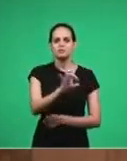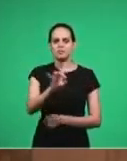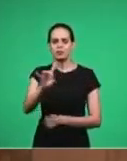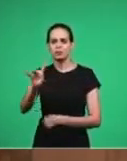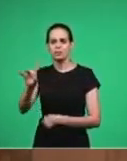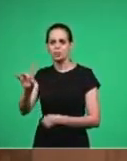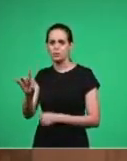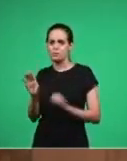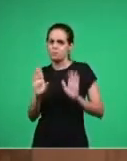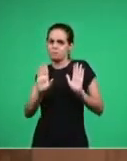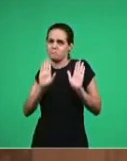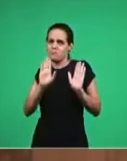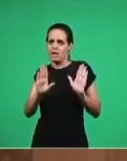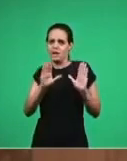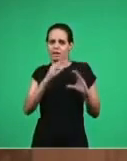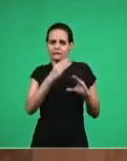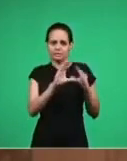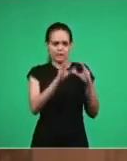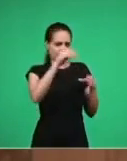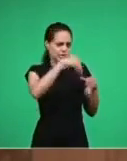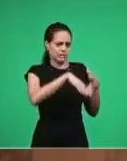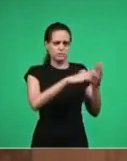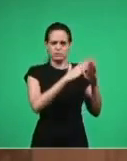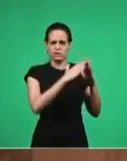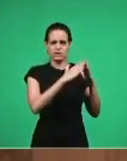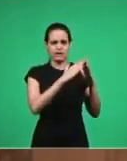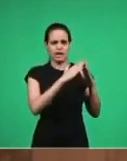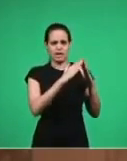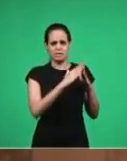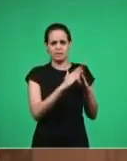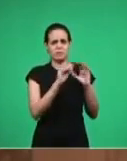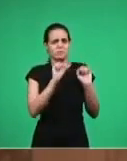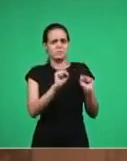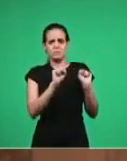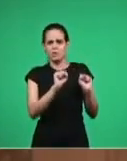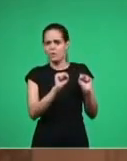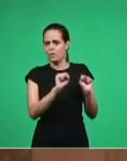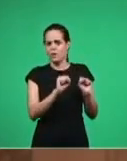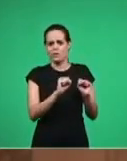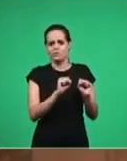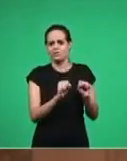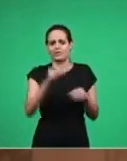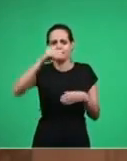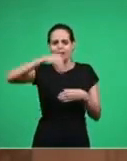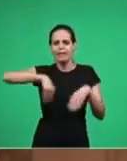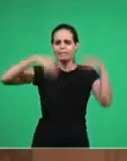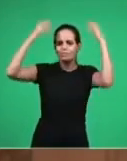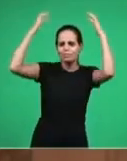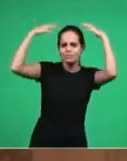another country's national anthem, and it's in the same way that it should happen in the church.